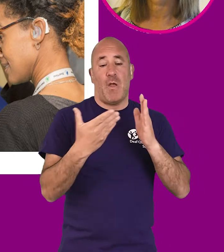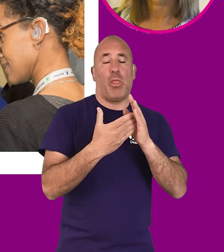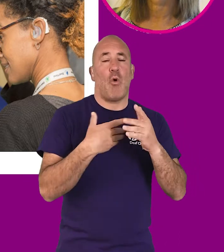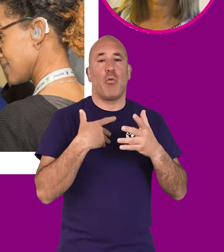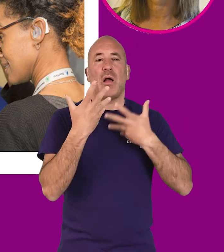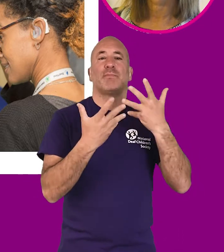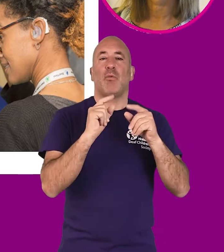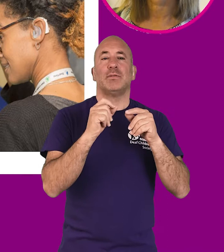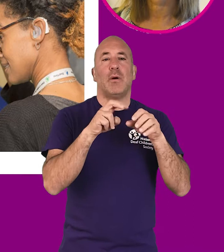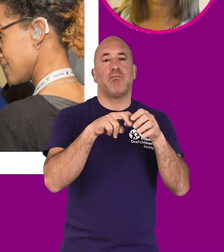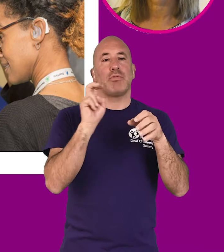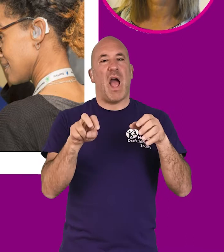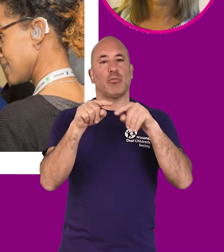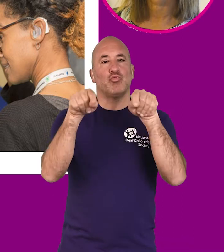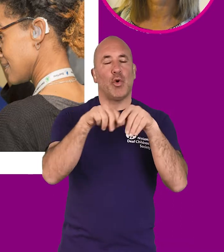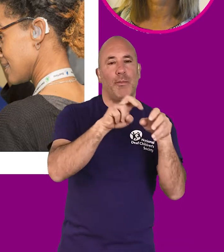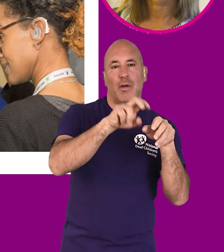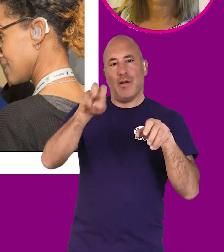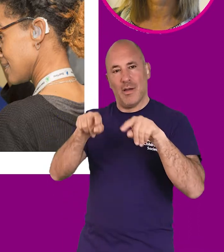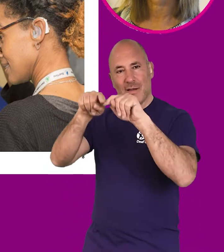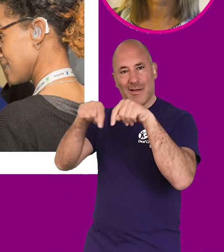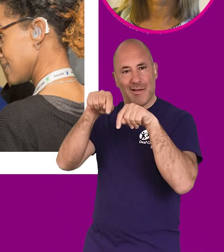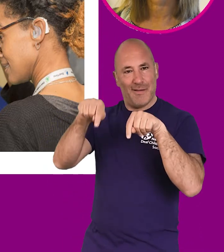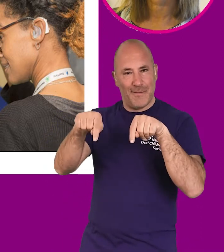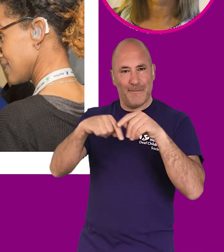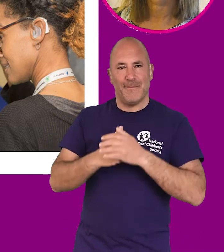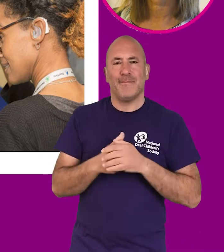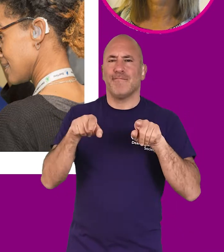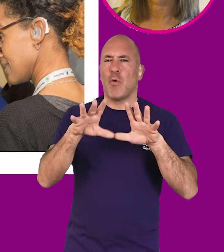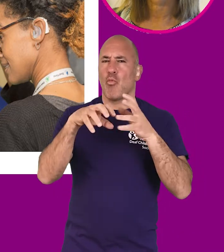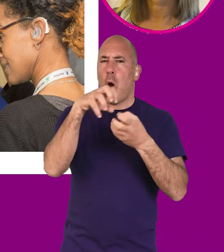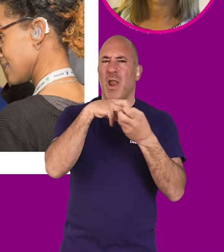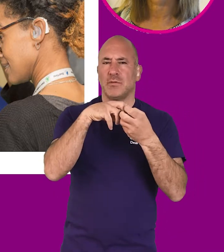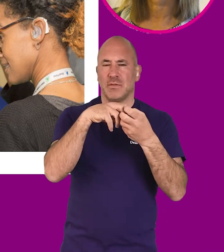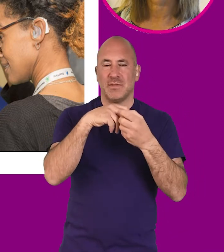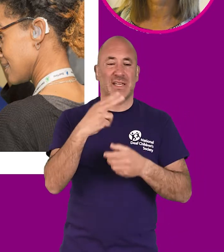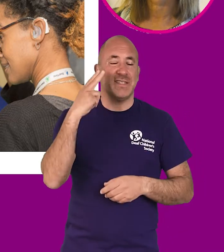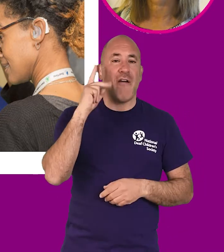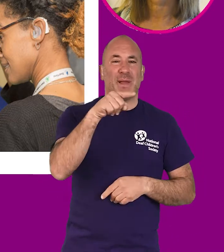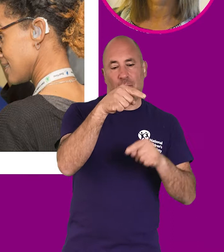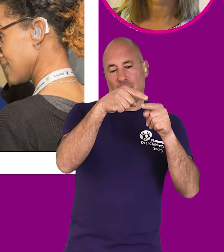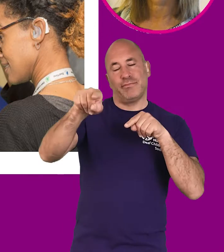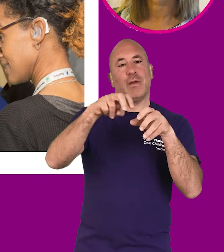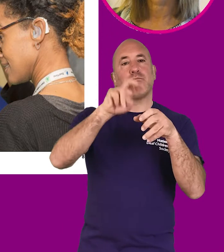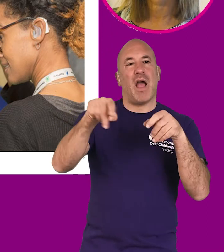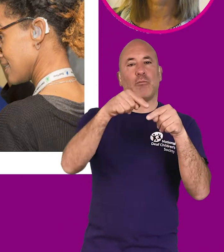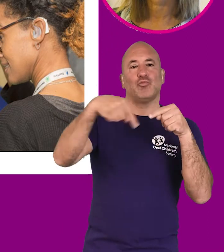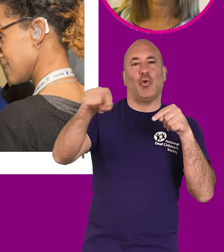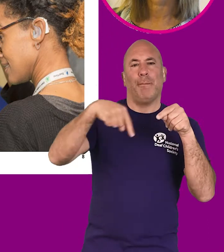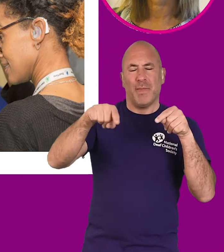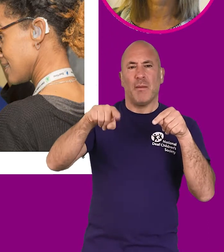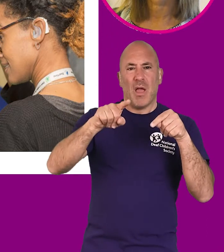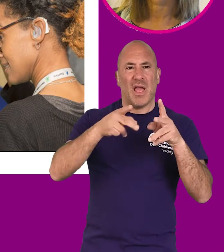Breakout rooms is another thing that's worth mentioning. It's quite complicated. If you're sending